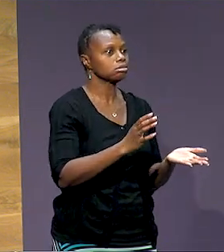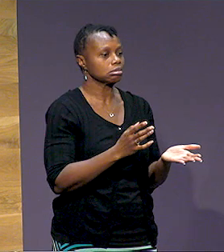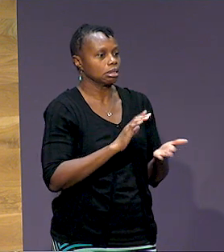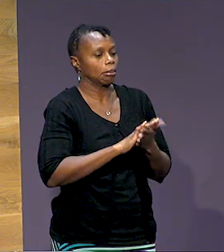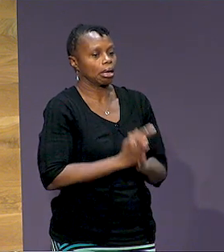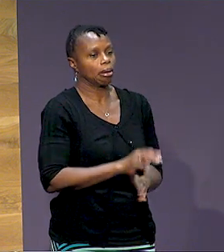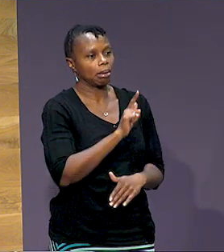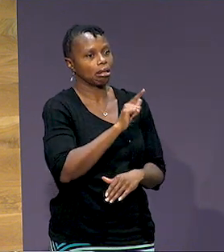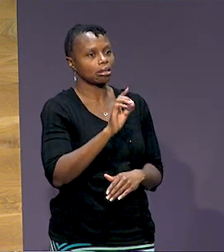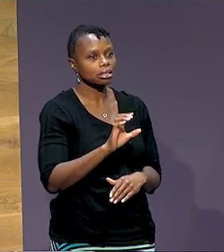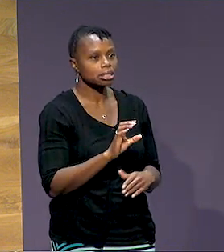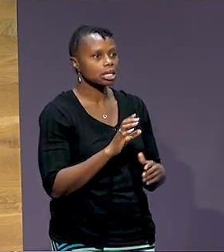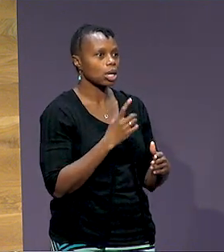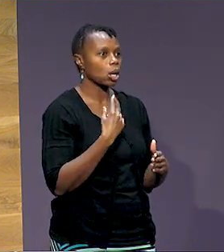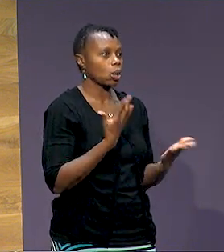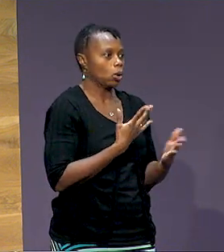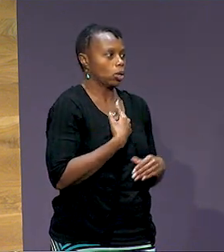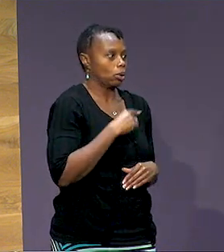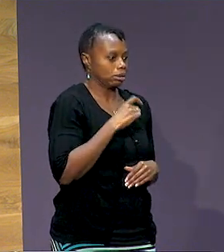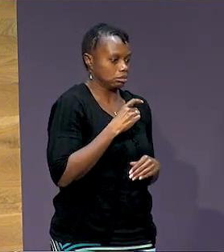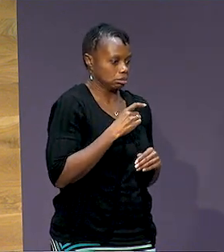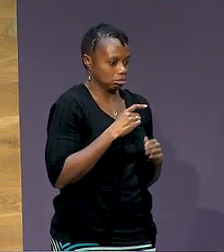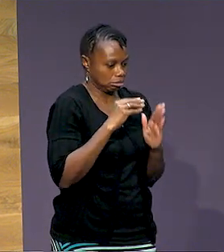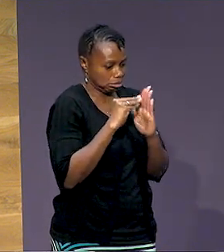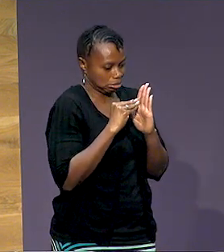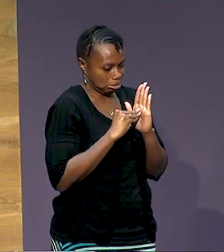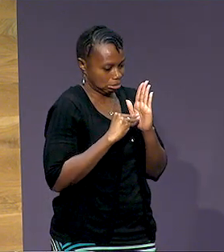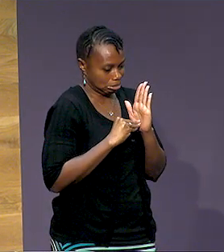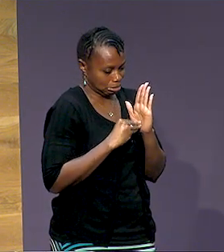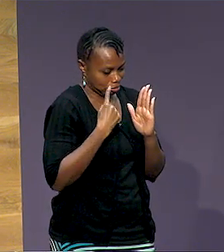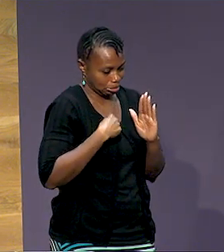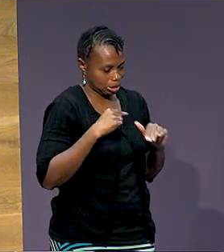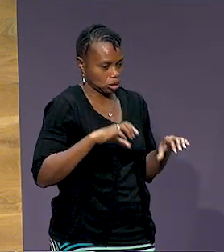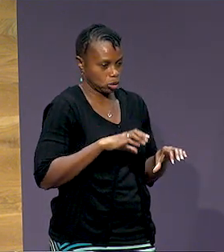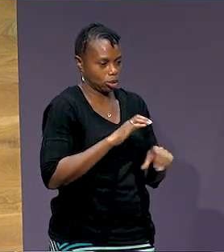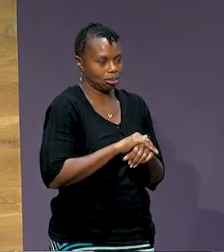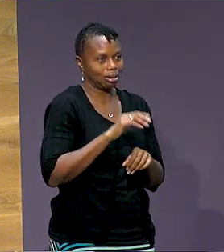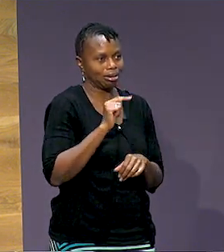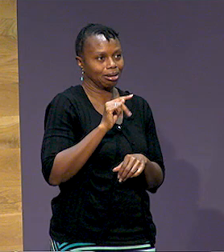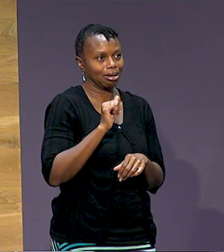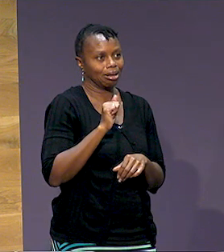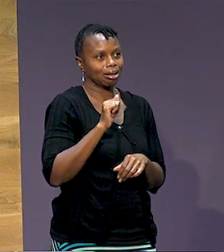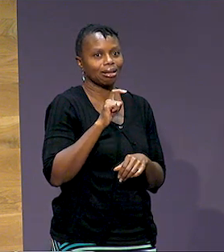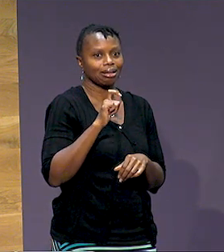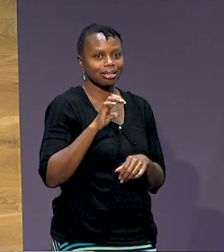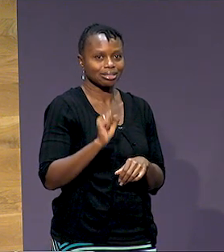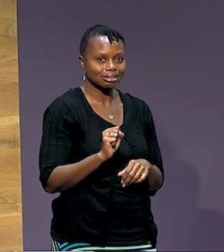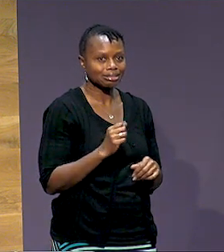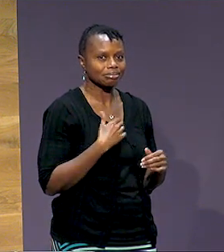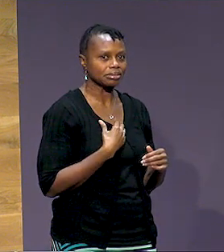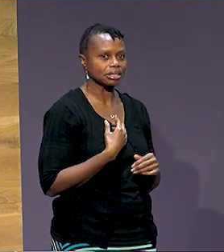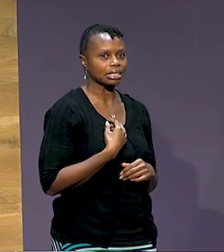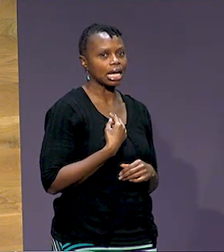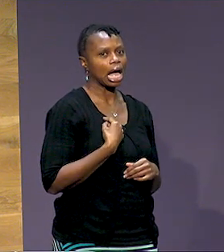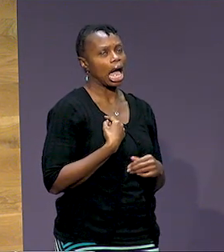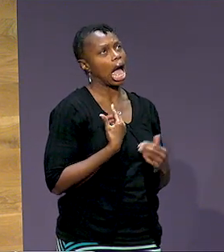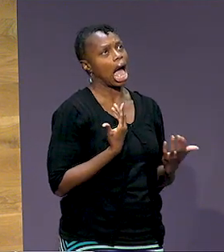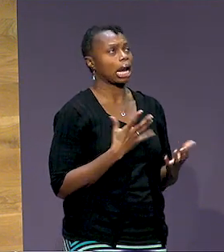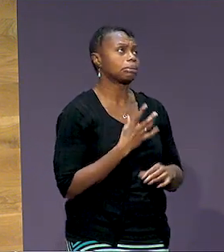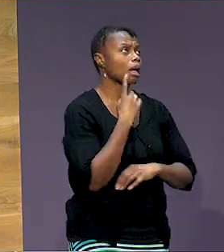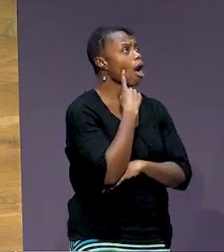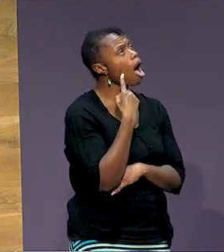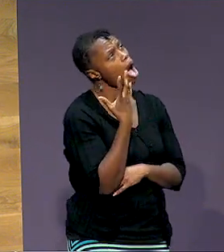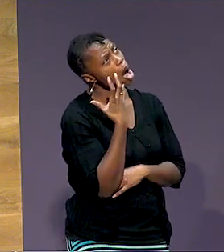I needed to be keeping track of to do my taxes, and just the things that you're not like, you know what, I want to figure out taxes in order to start